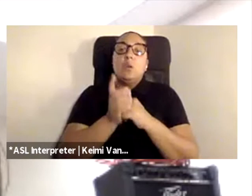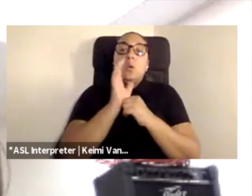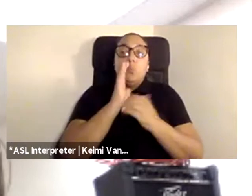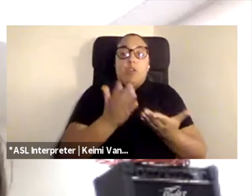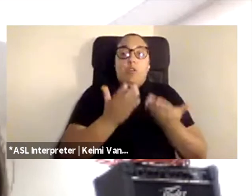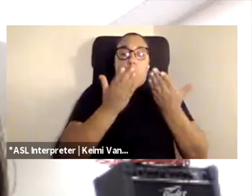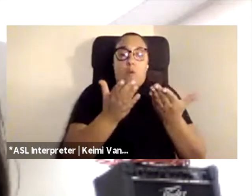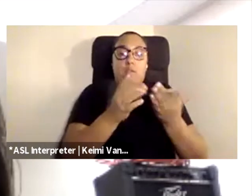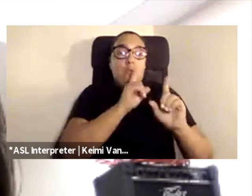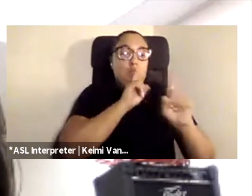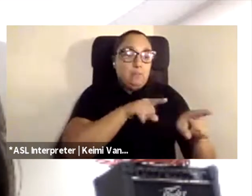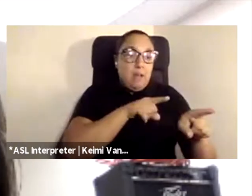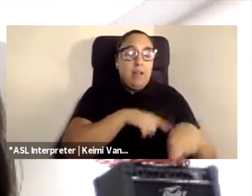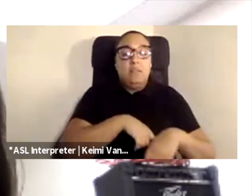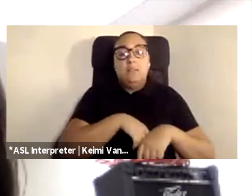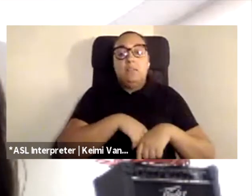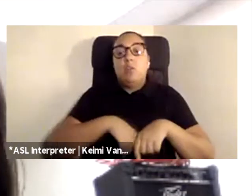restage, reclaim,